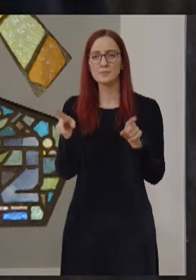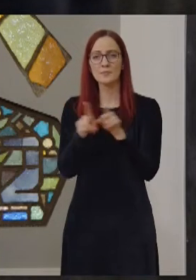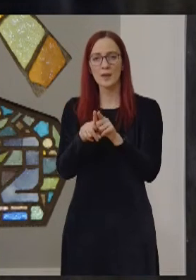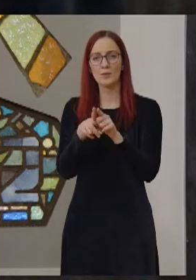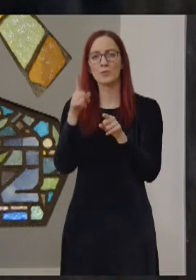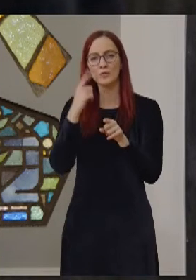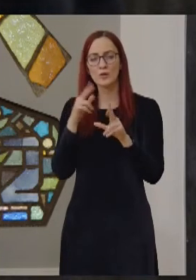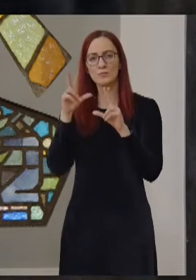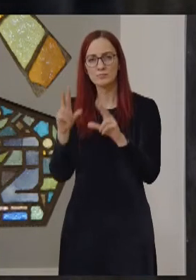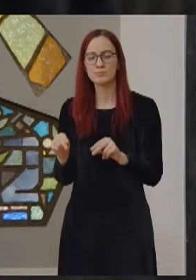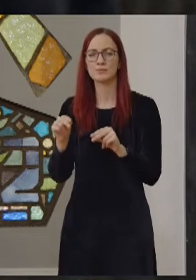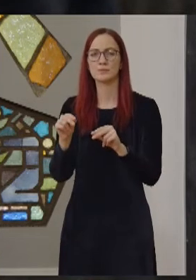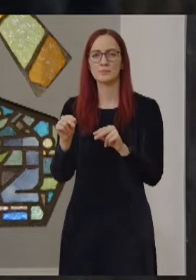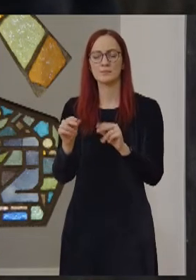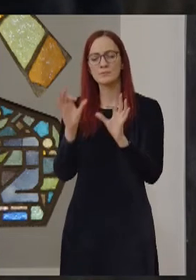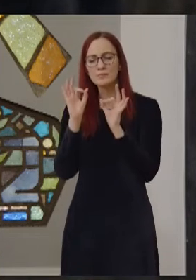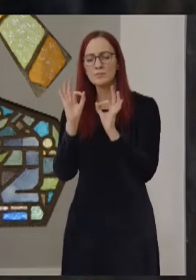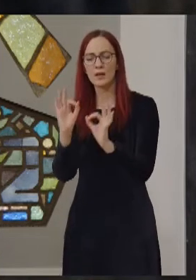Kingdom's practice